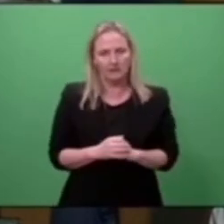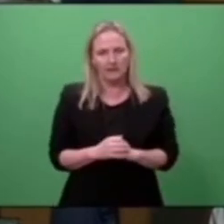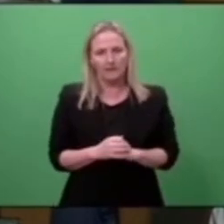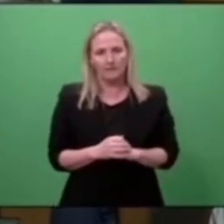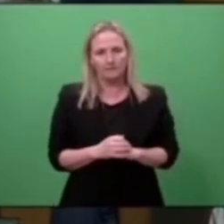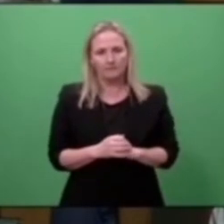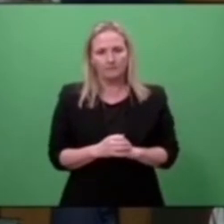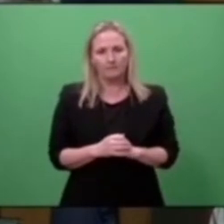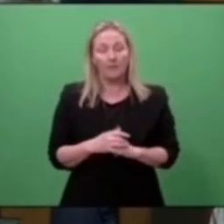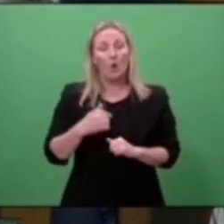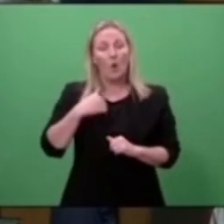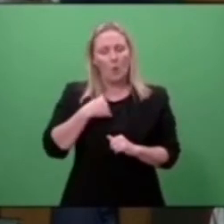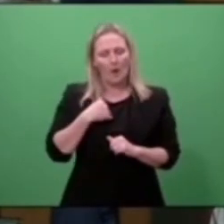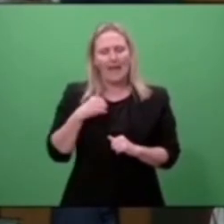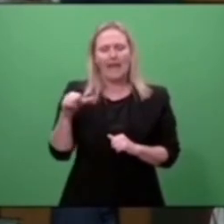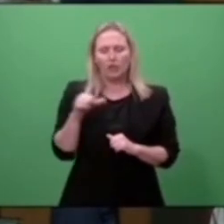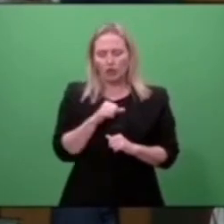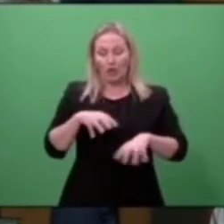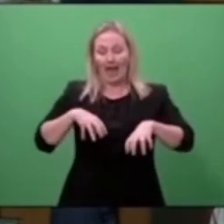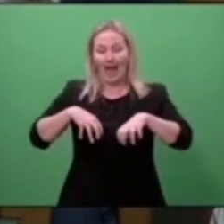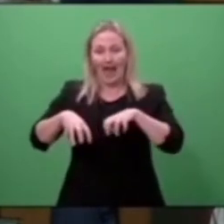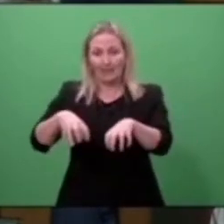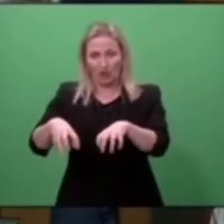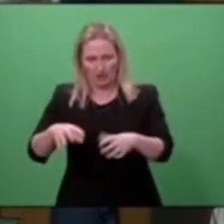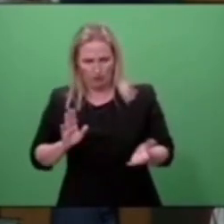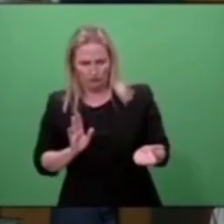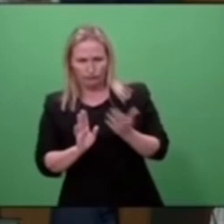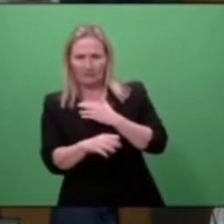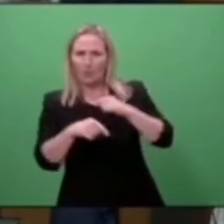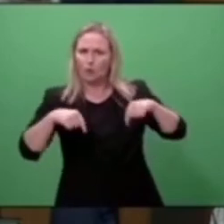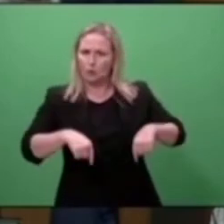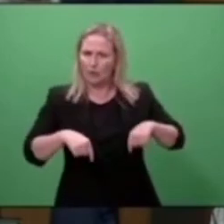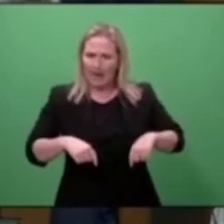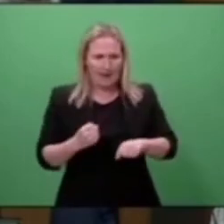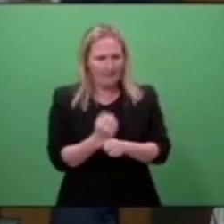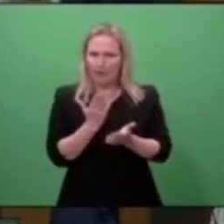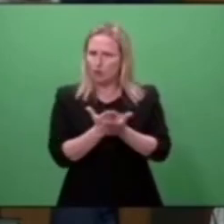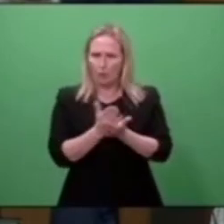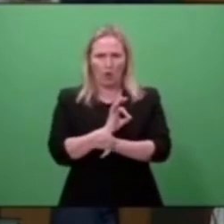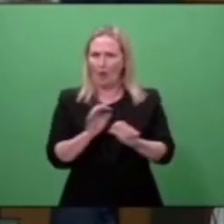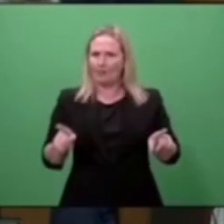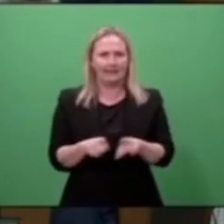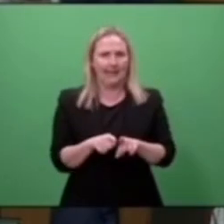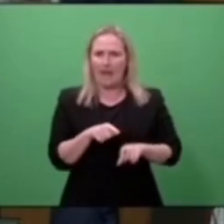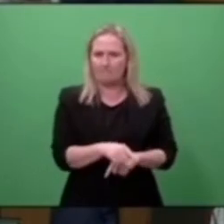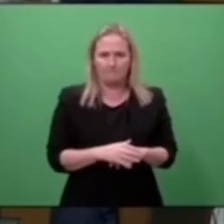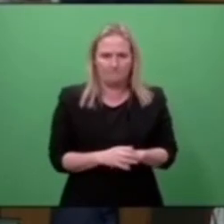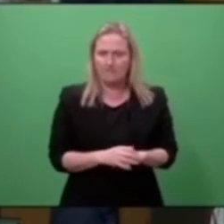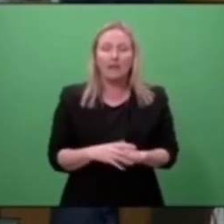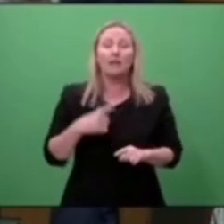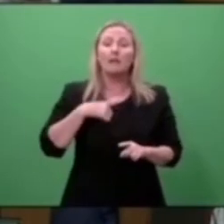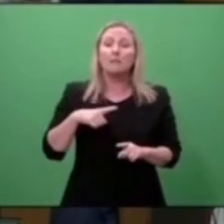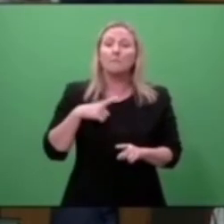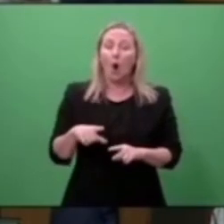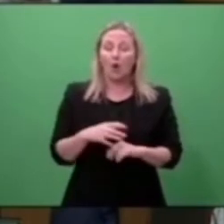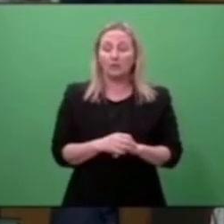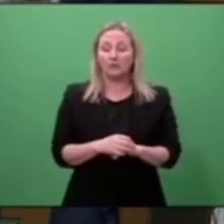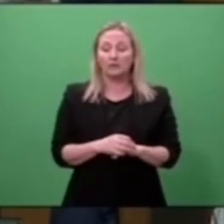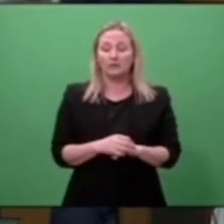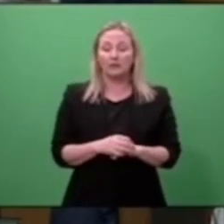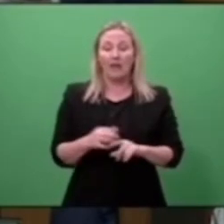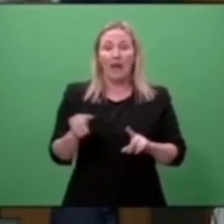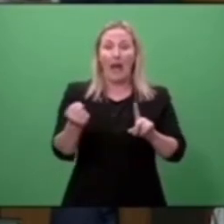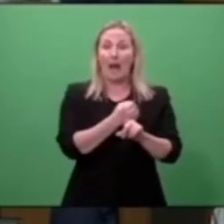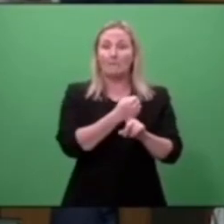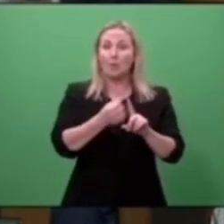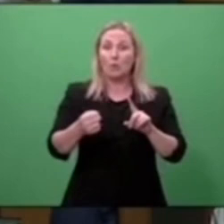that we should measure our actions today against. because the abuse and state care is not over.